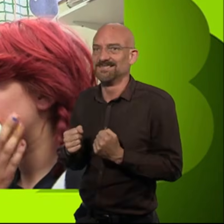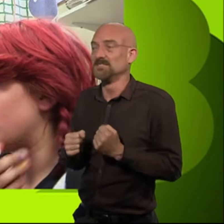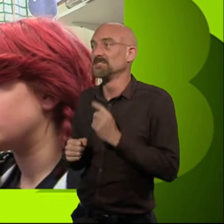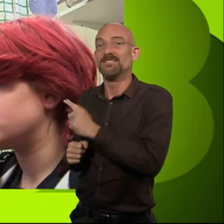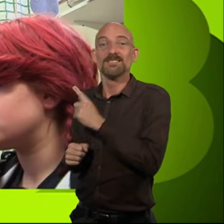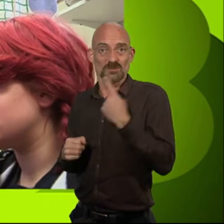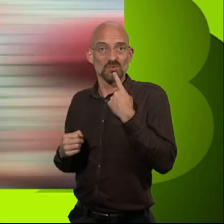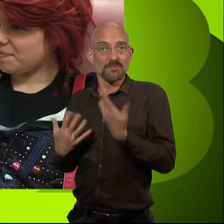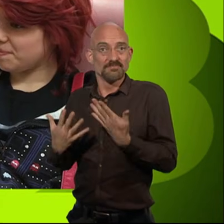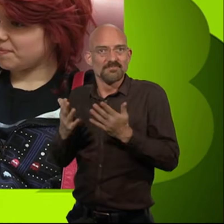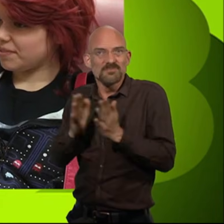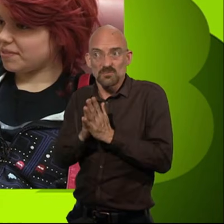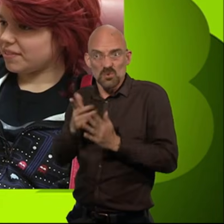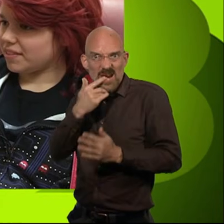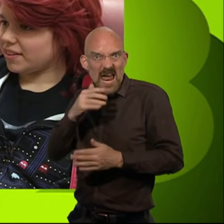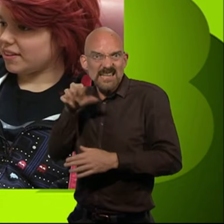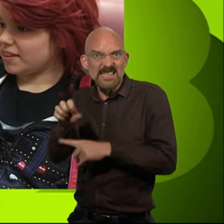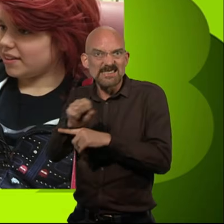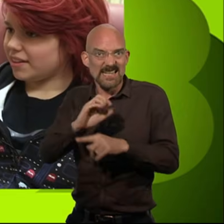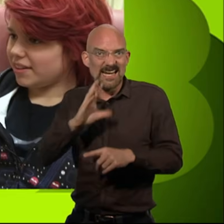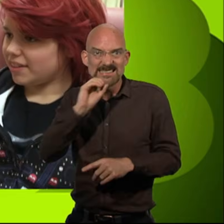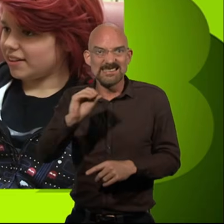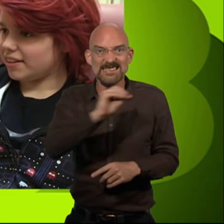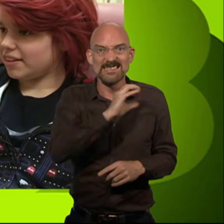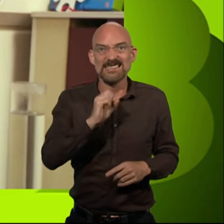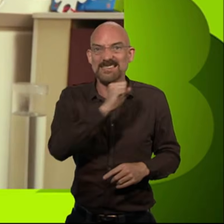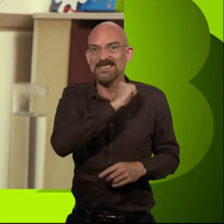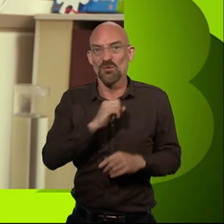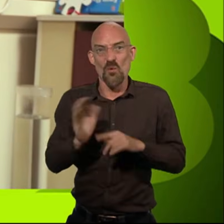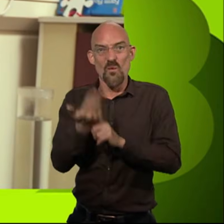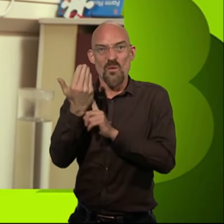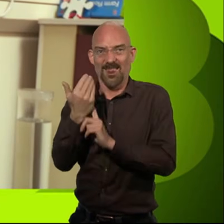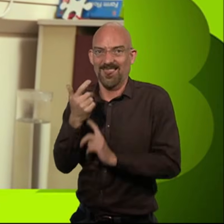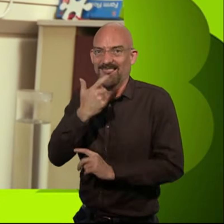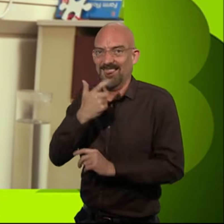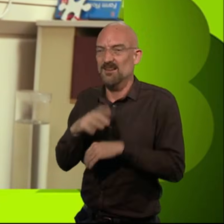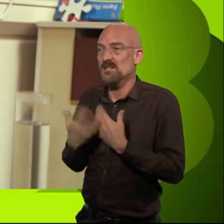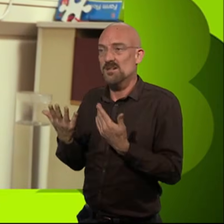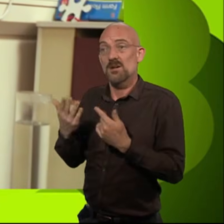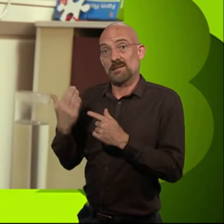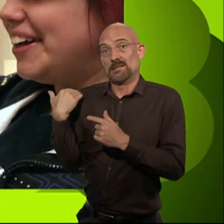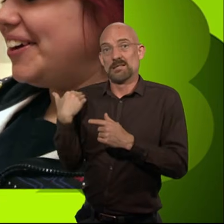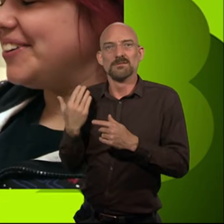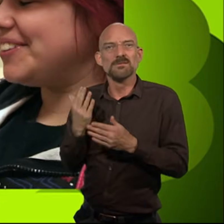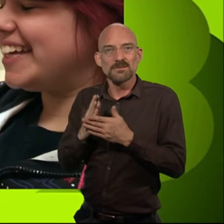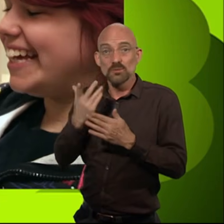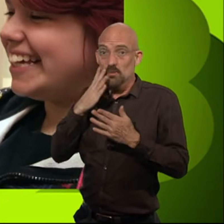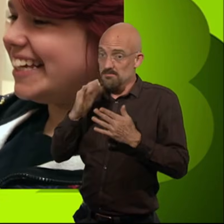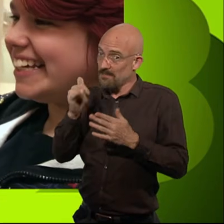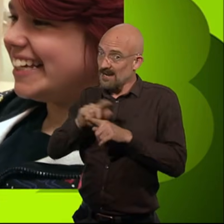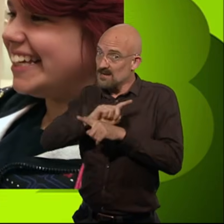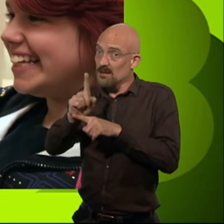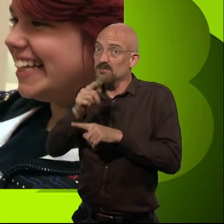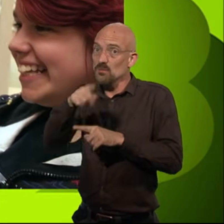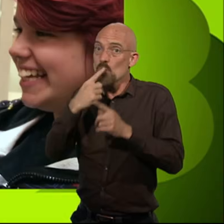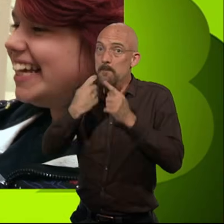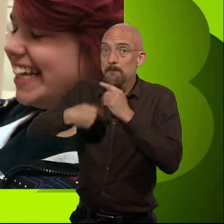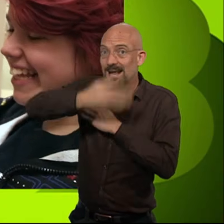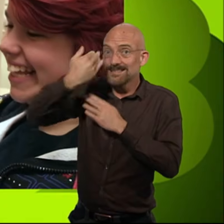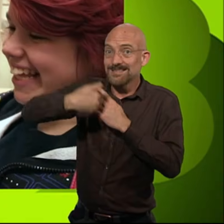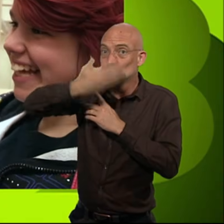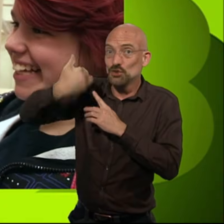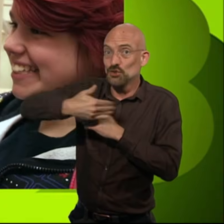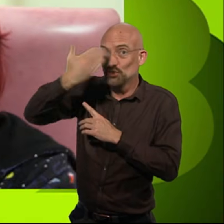one last bit of treatment. You're going to love this, Rachel. We're going to have to put a bandage round your head. Okay. Told